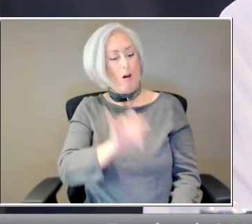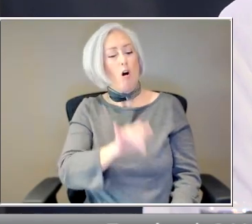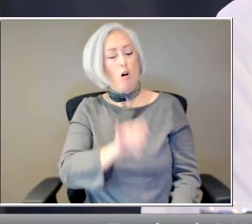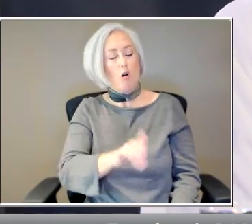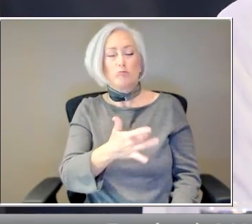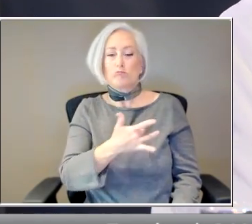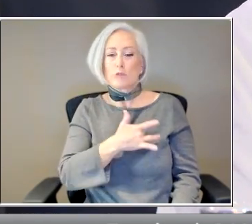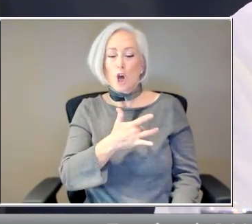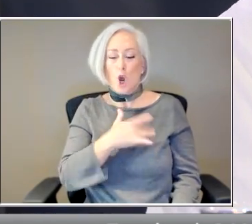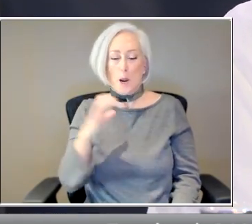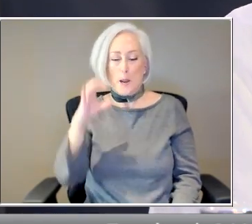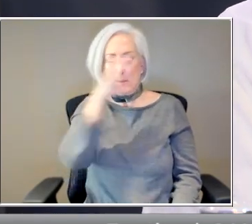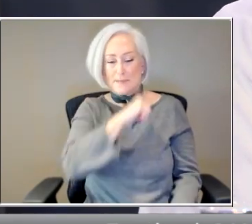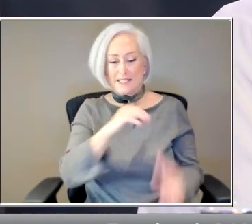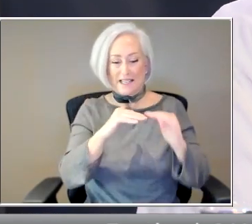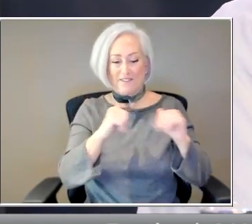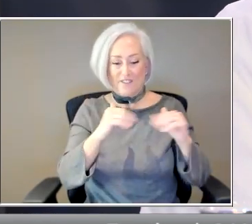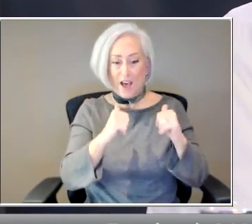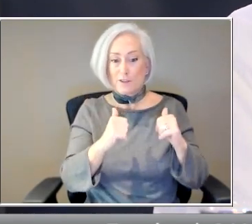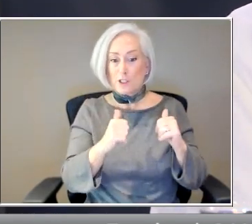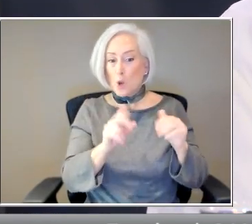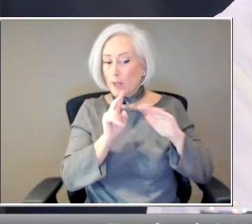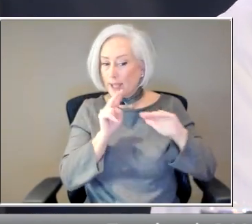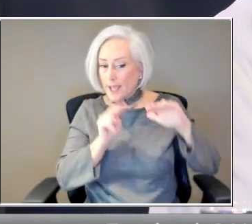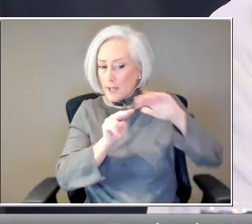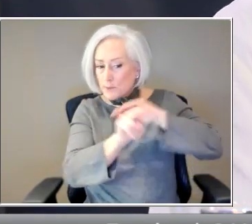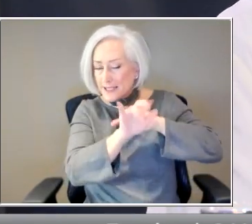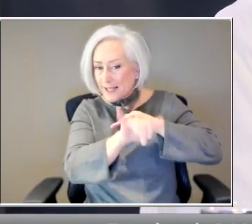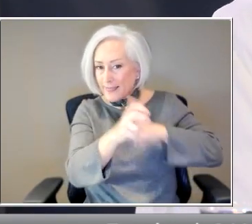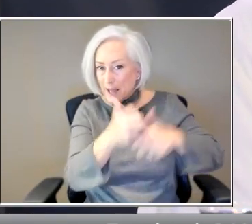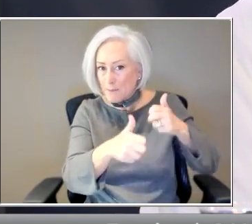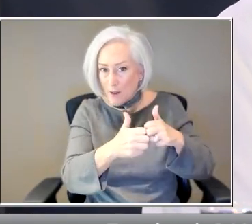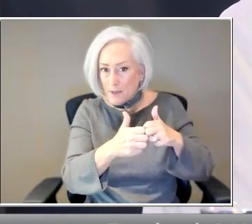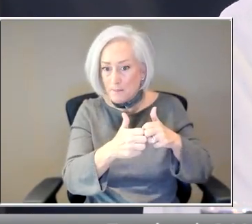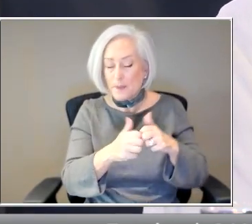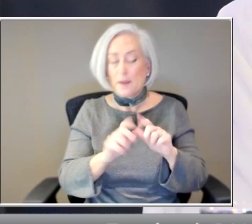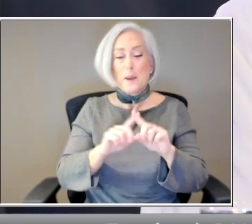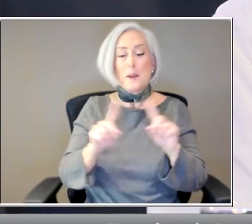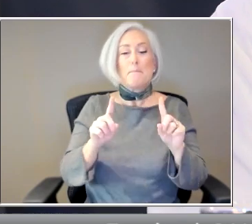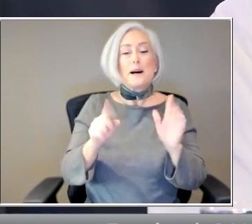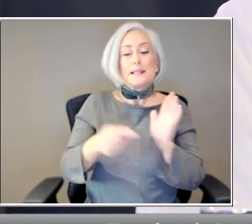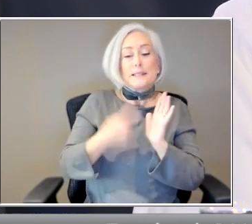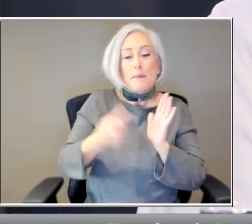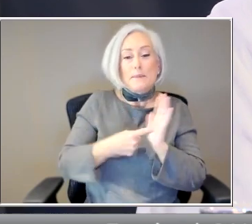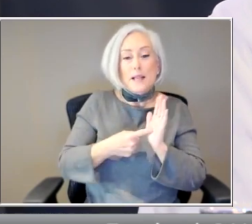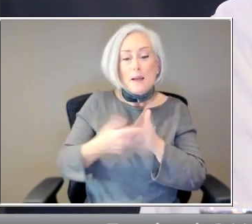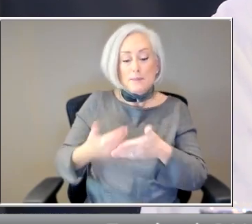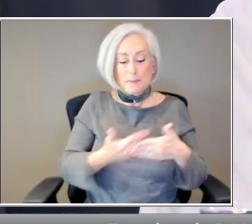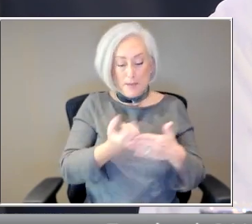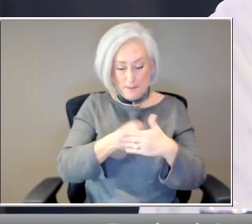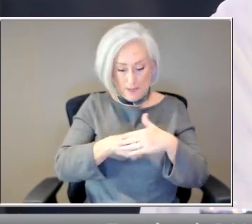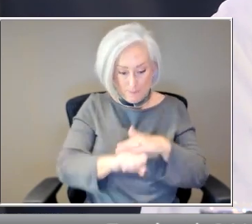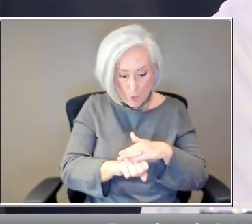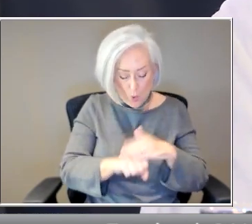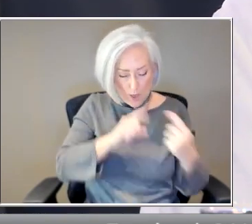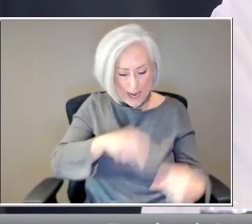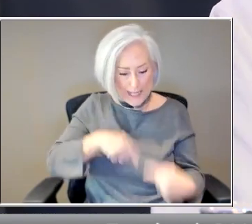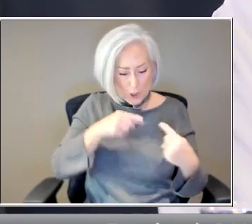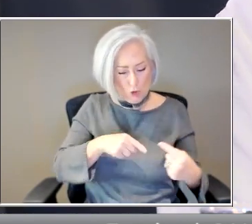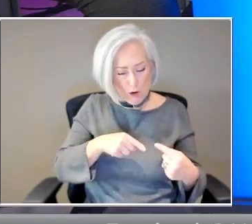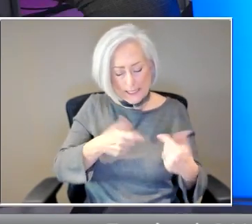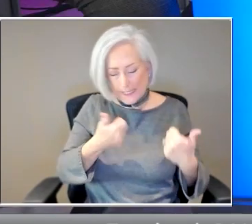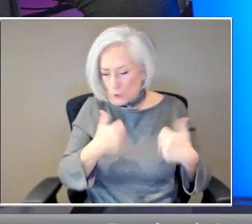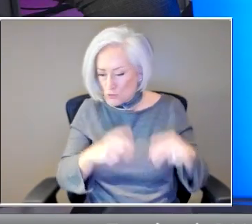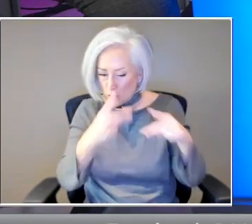that doesn't happen every time. So babies are born, Yeah. and they're struggling. And so while they're struggling, you got to make that diagnosis. There